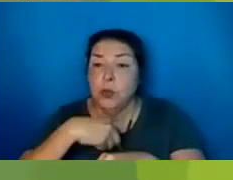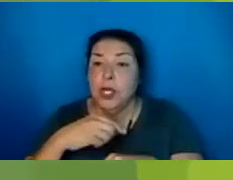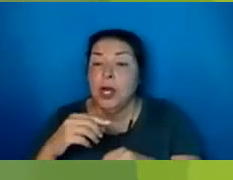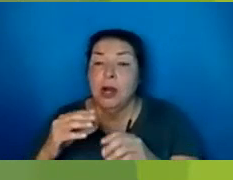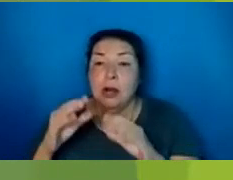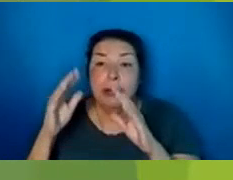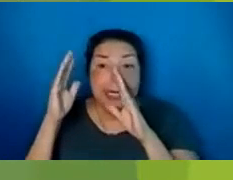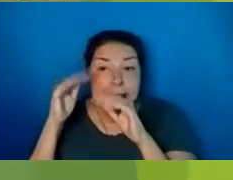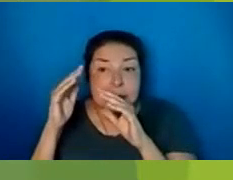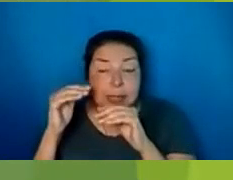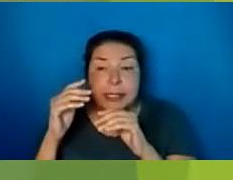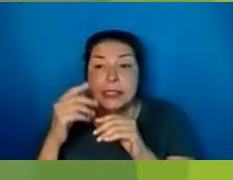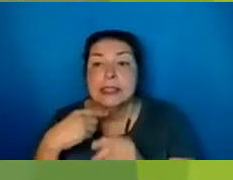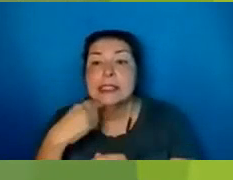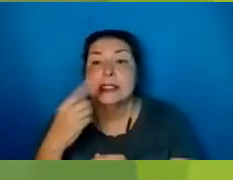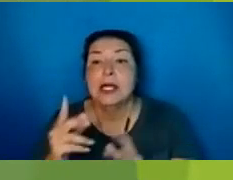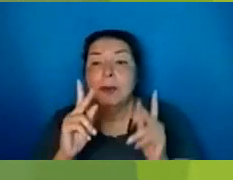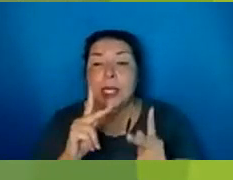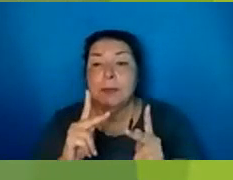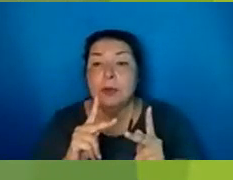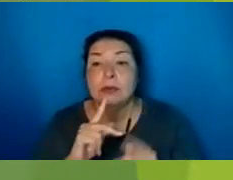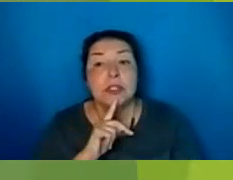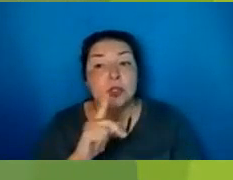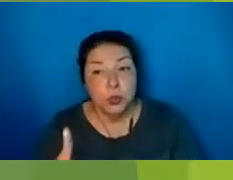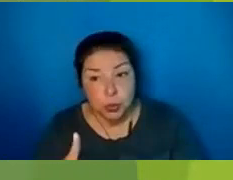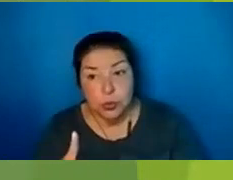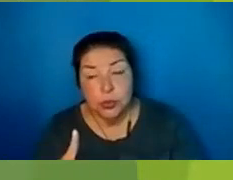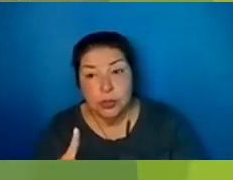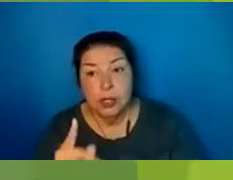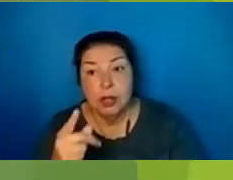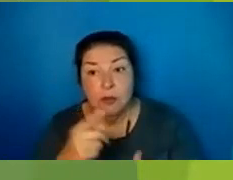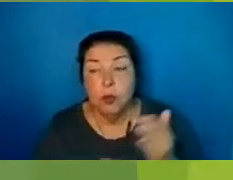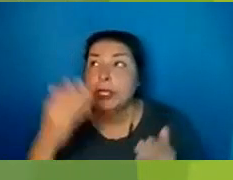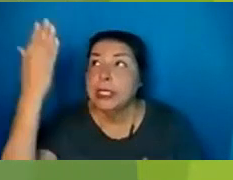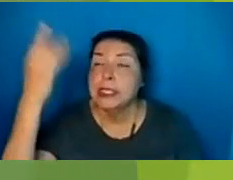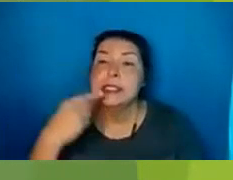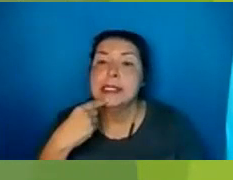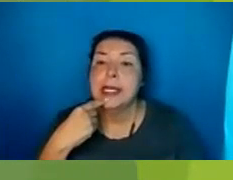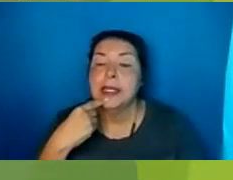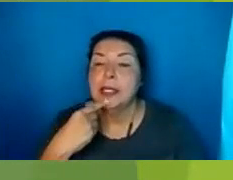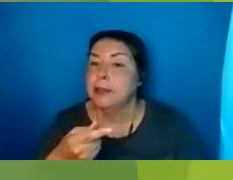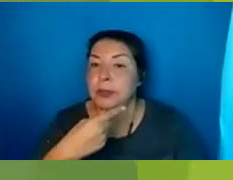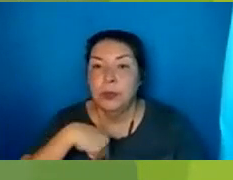people the absolute unvarnished truth of what he is saying. We are not to